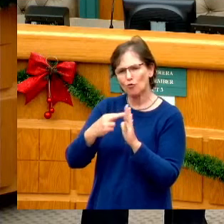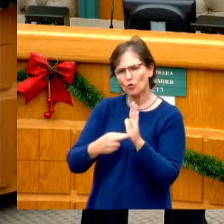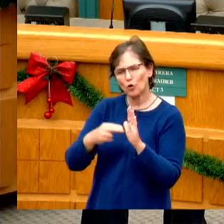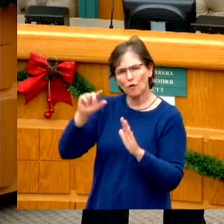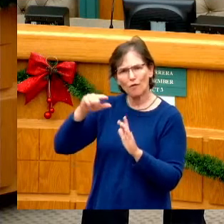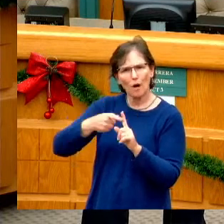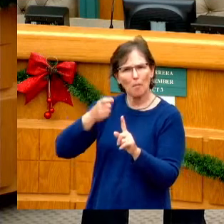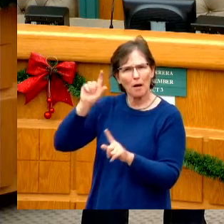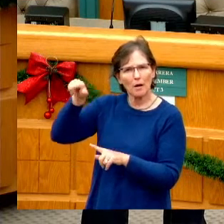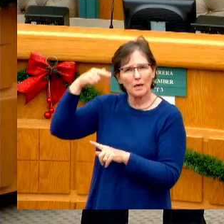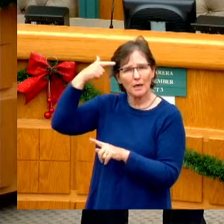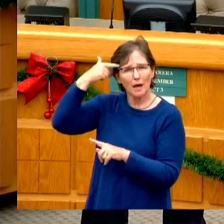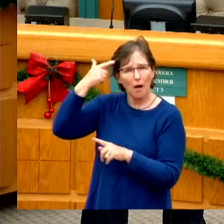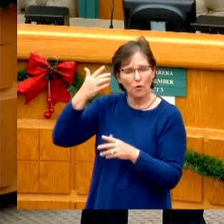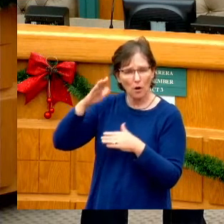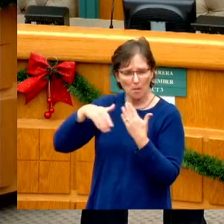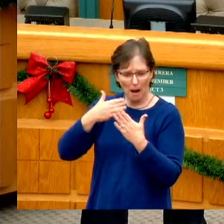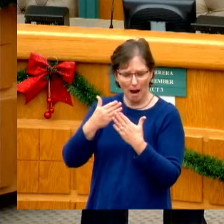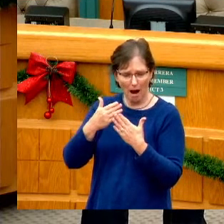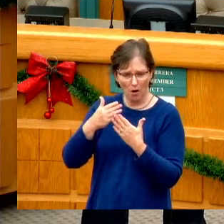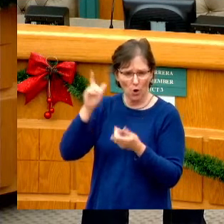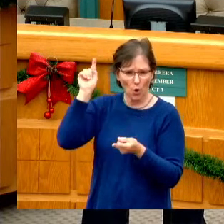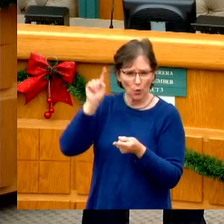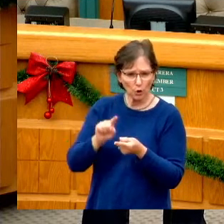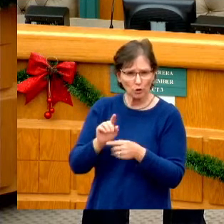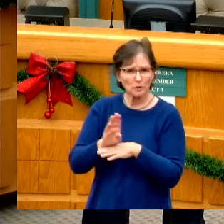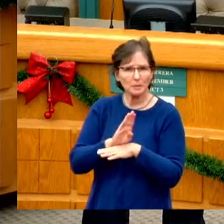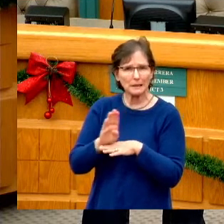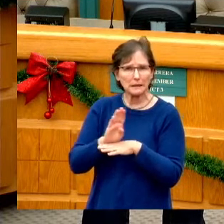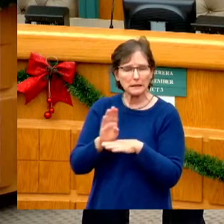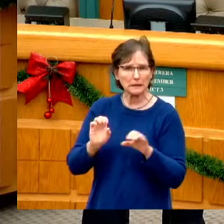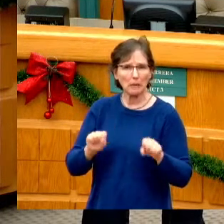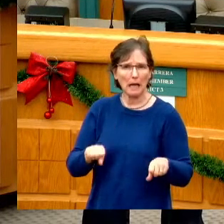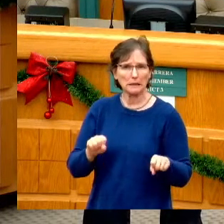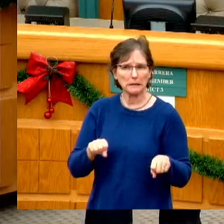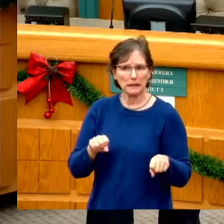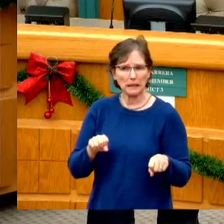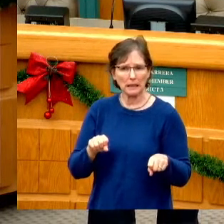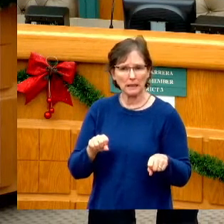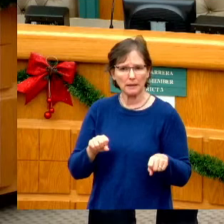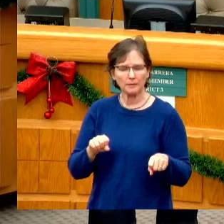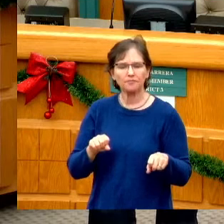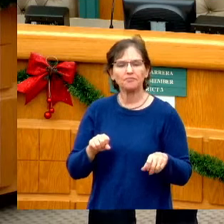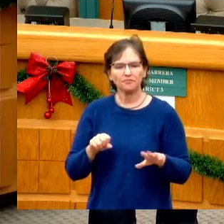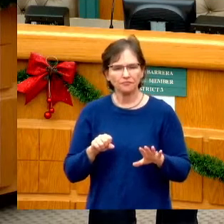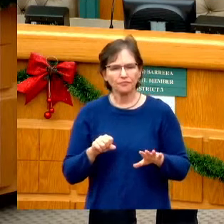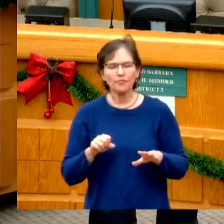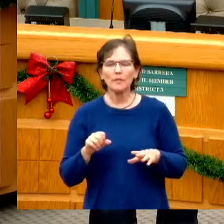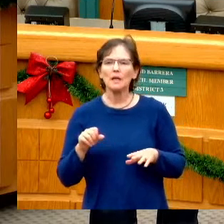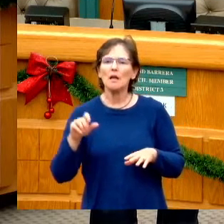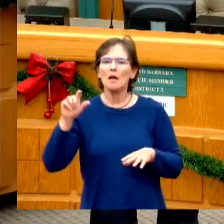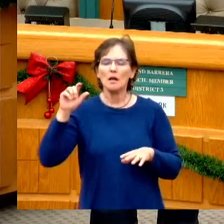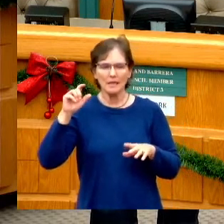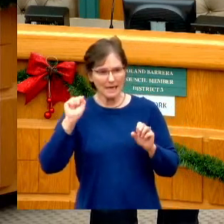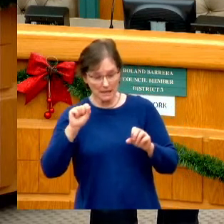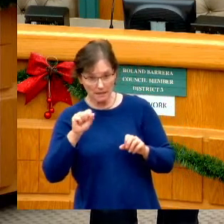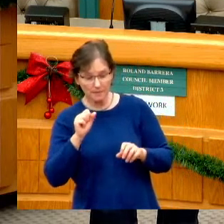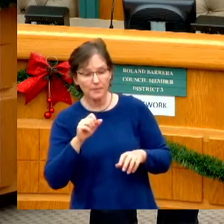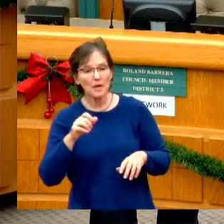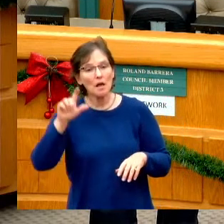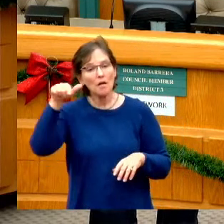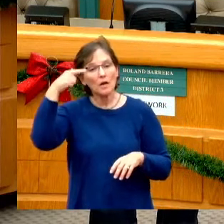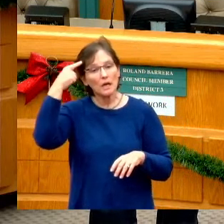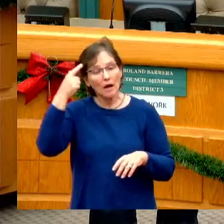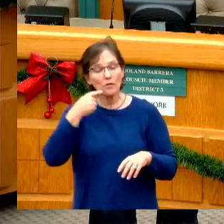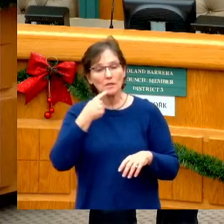businesses? So the 15% Guidelines. capacity? So basically, the governor said that if your hospital